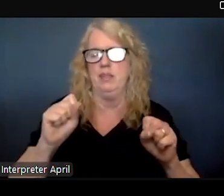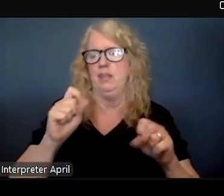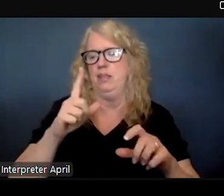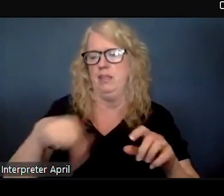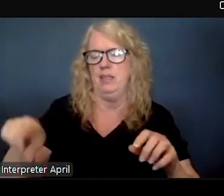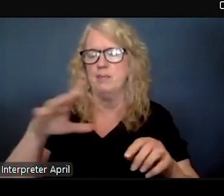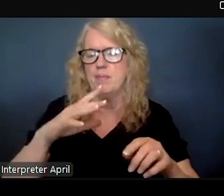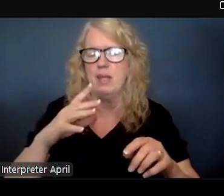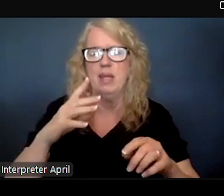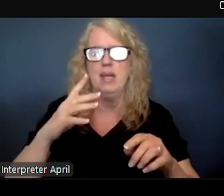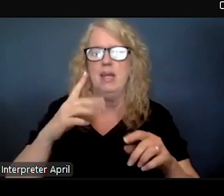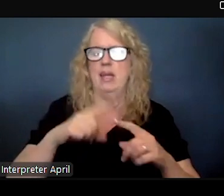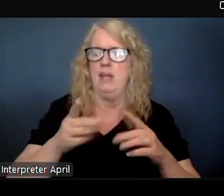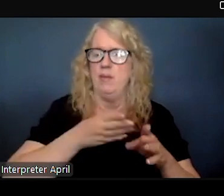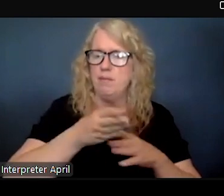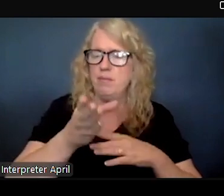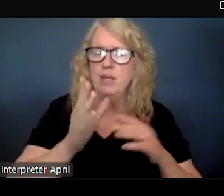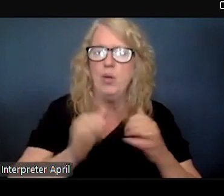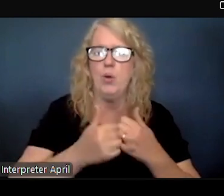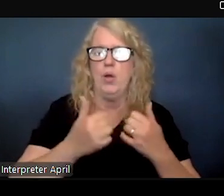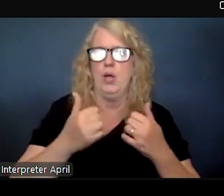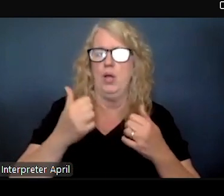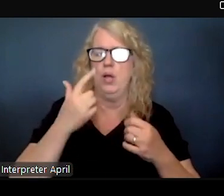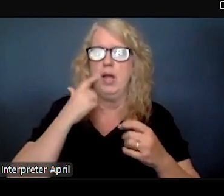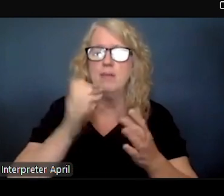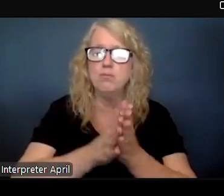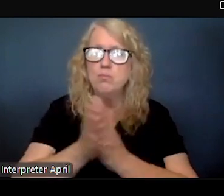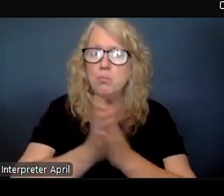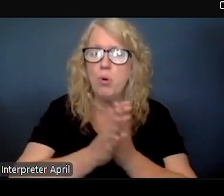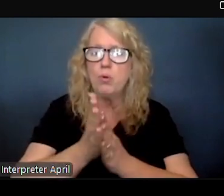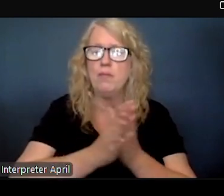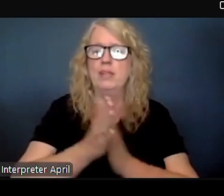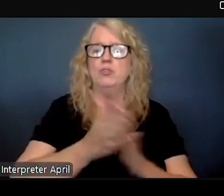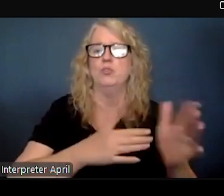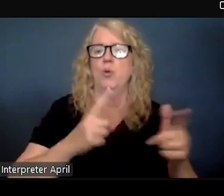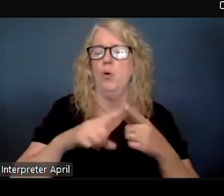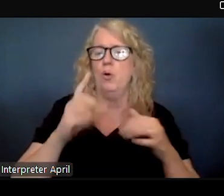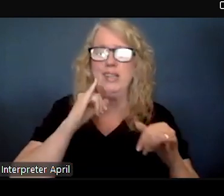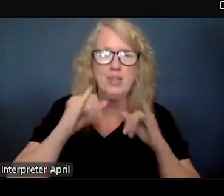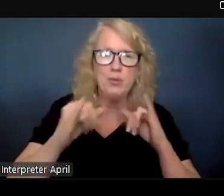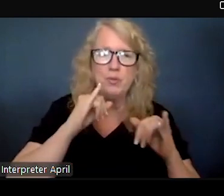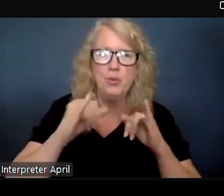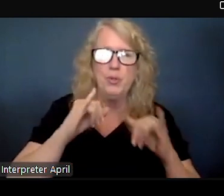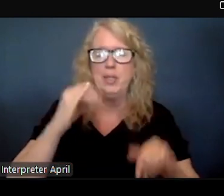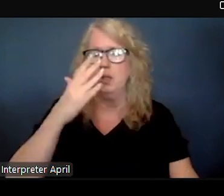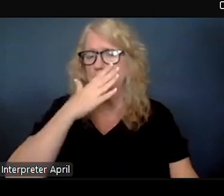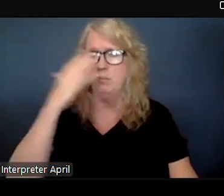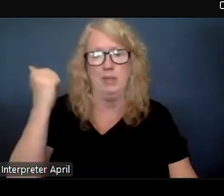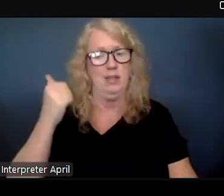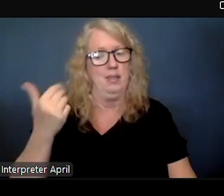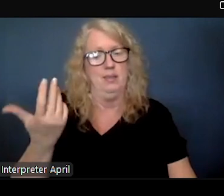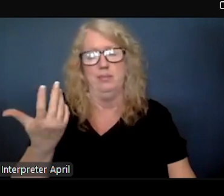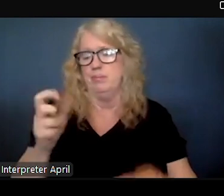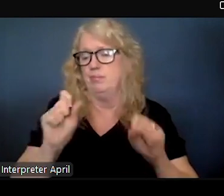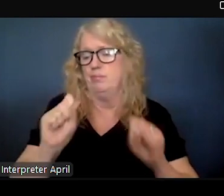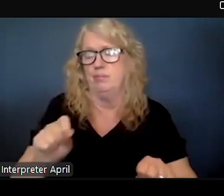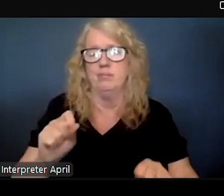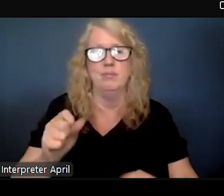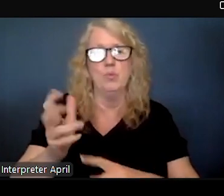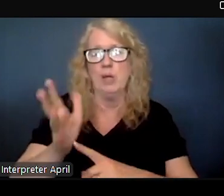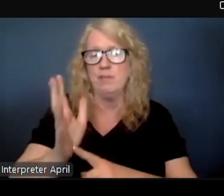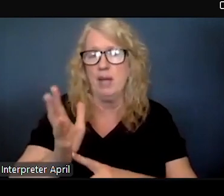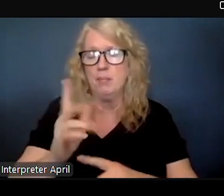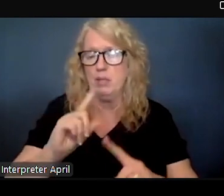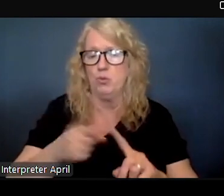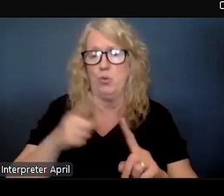field, how to use motivational interviewing, right? Because we only have possibly like 5 minutes as